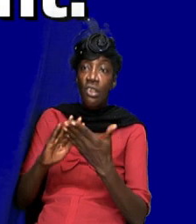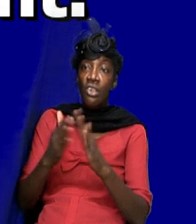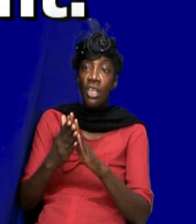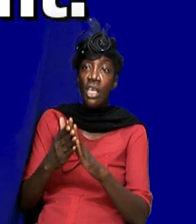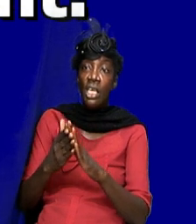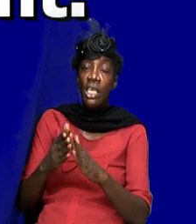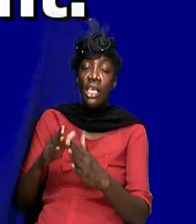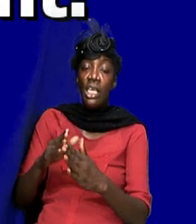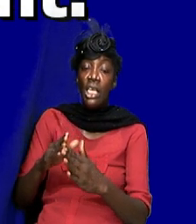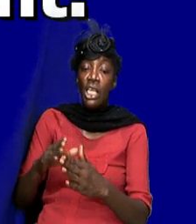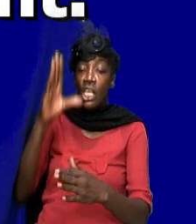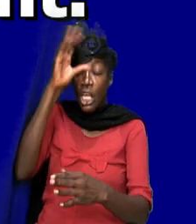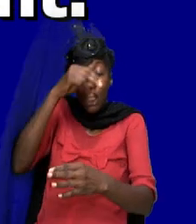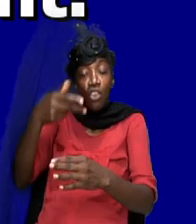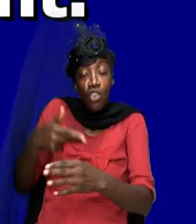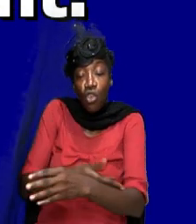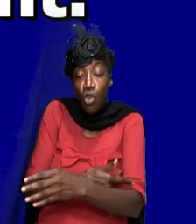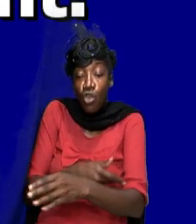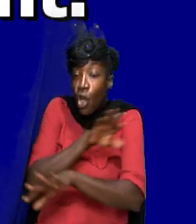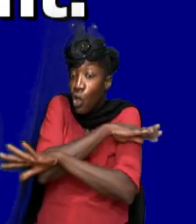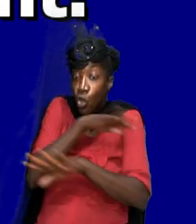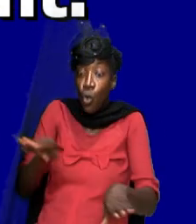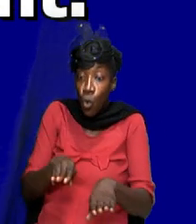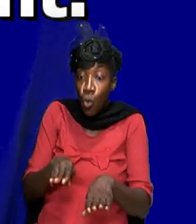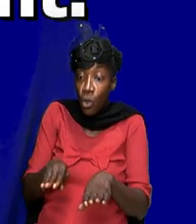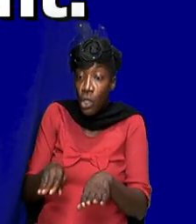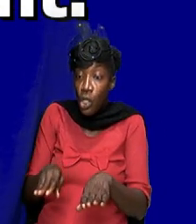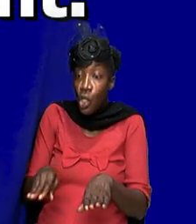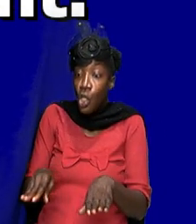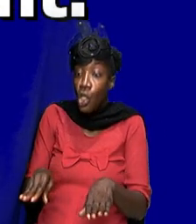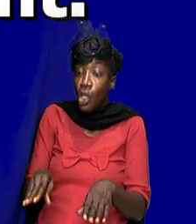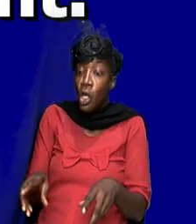And his sons walked not in his ways,